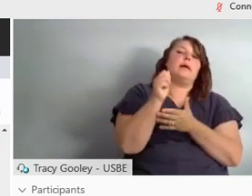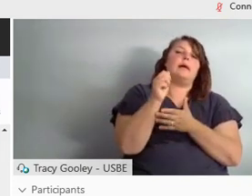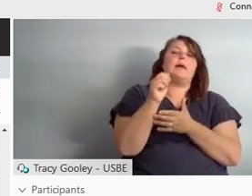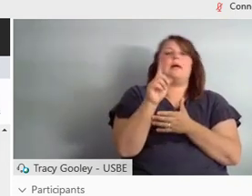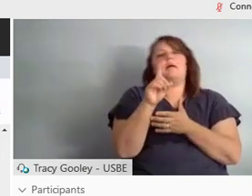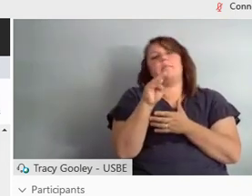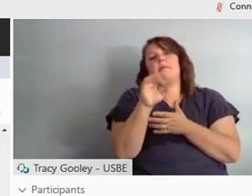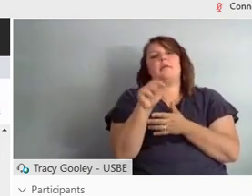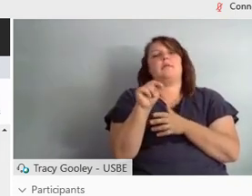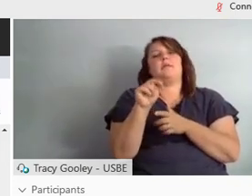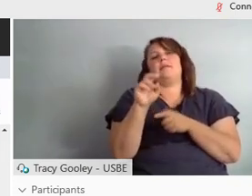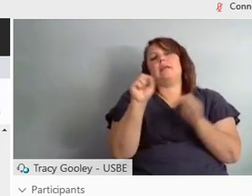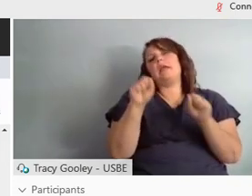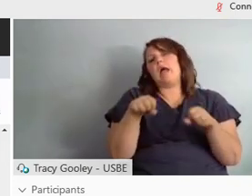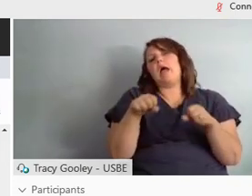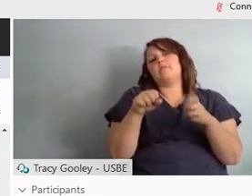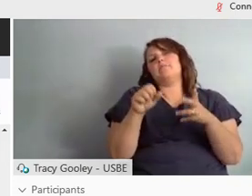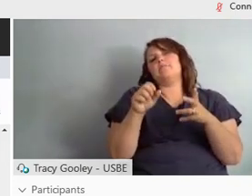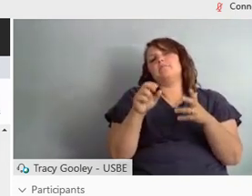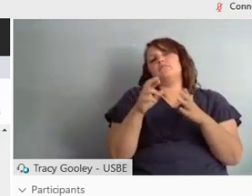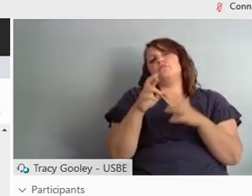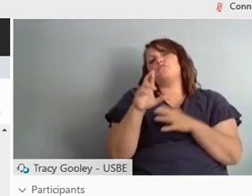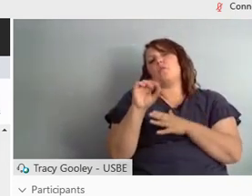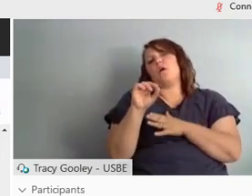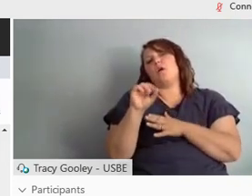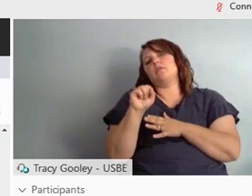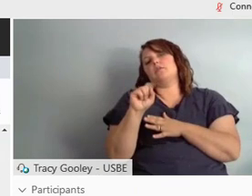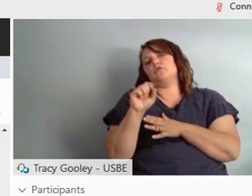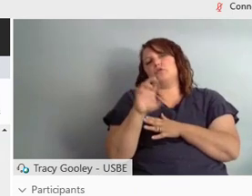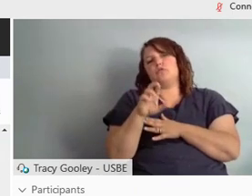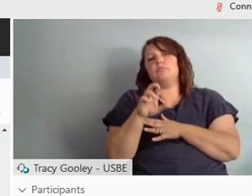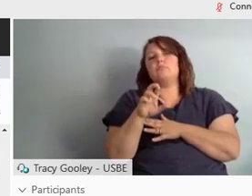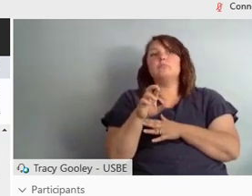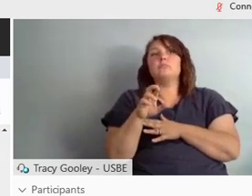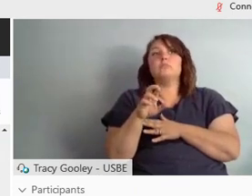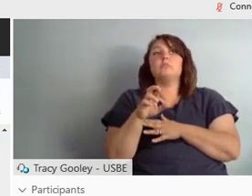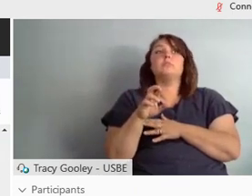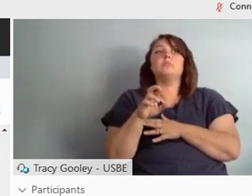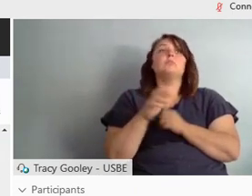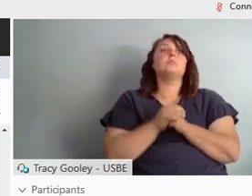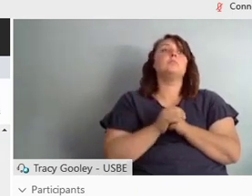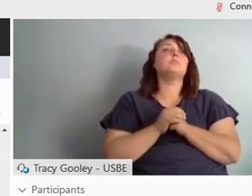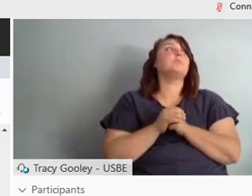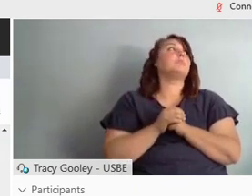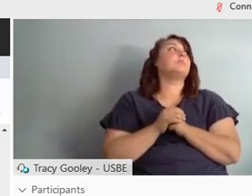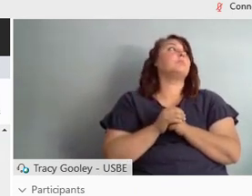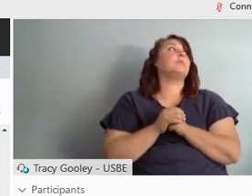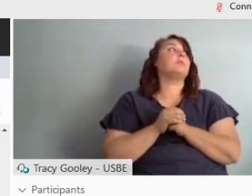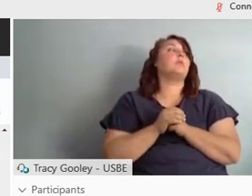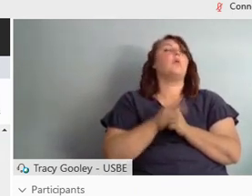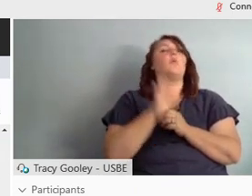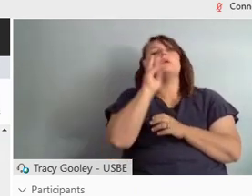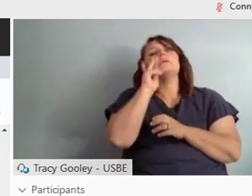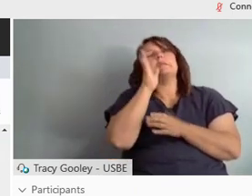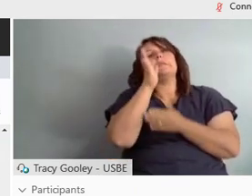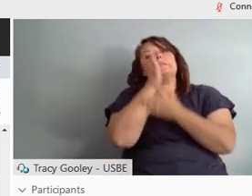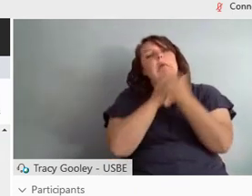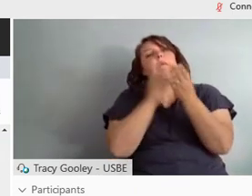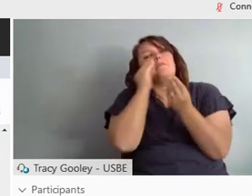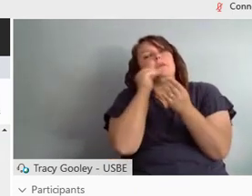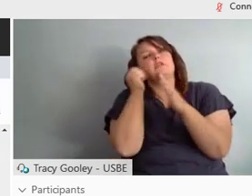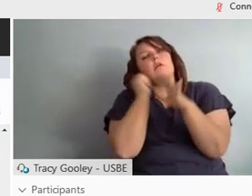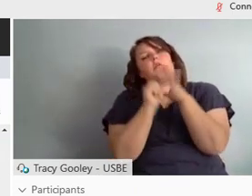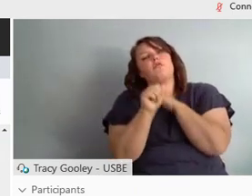admins have the option to do. You will eventually see some information under